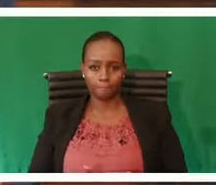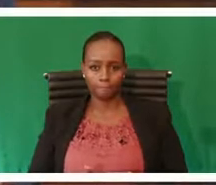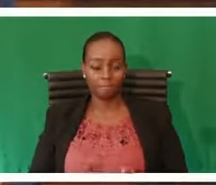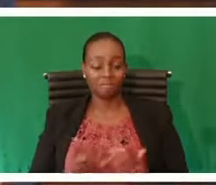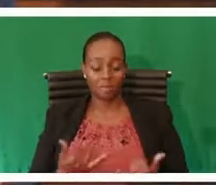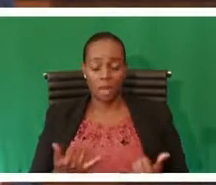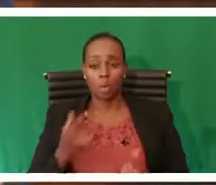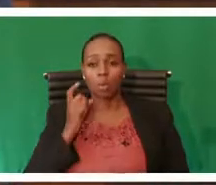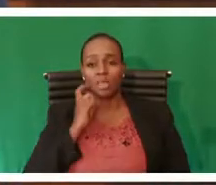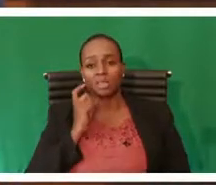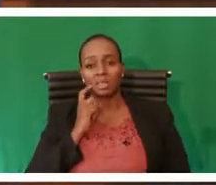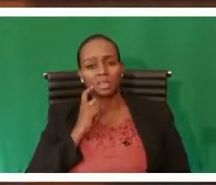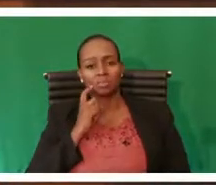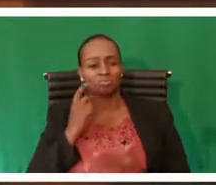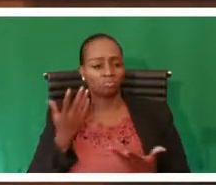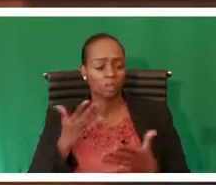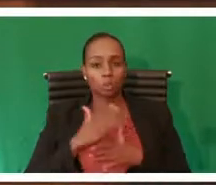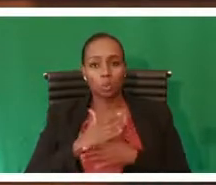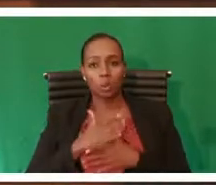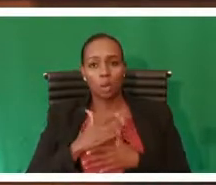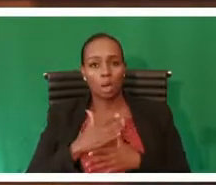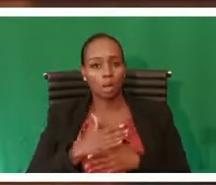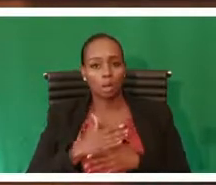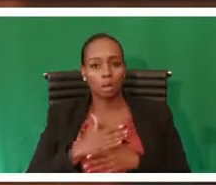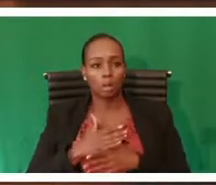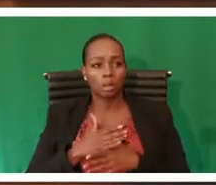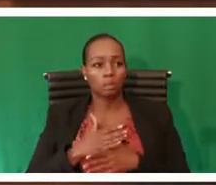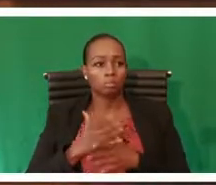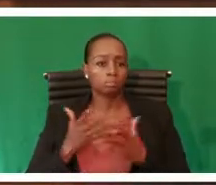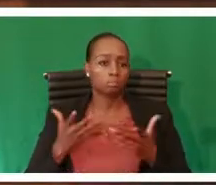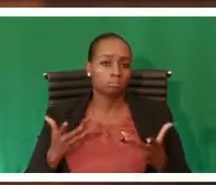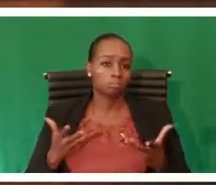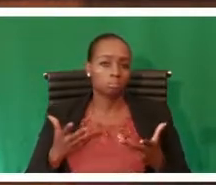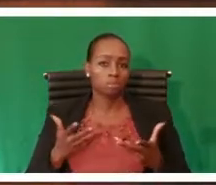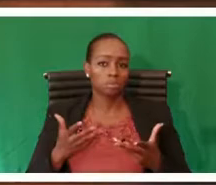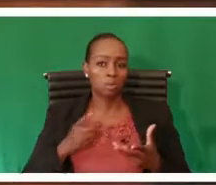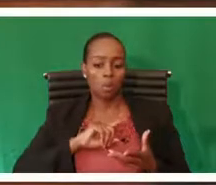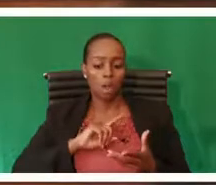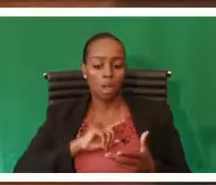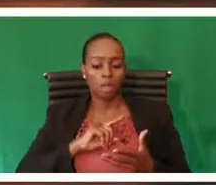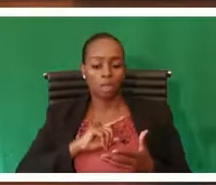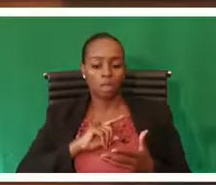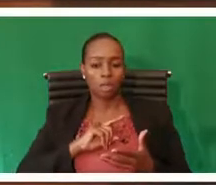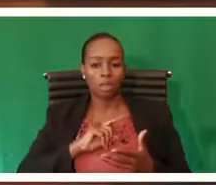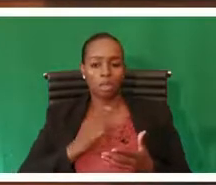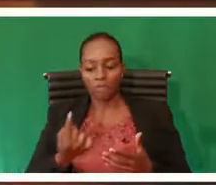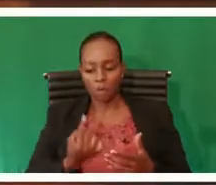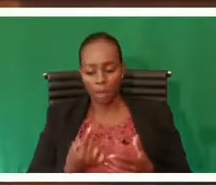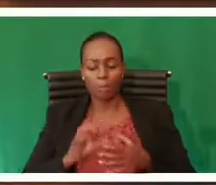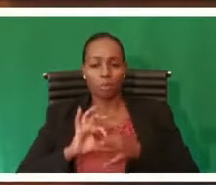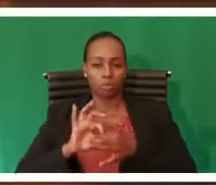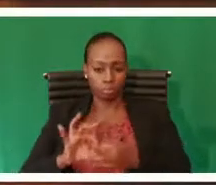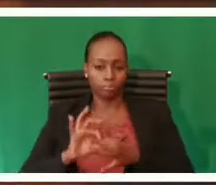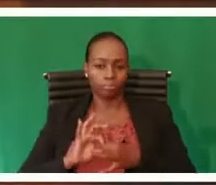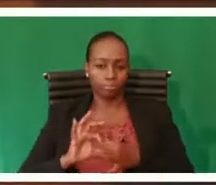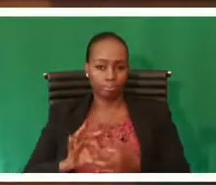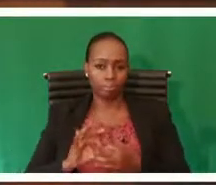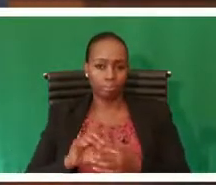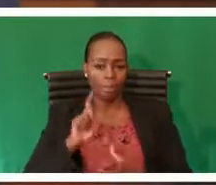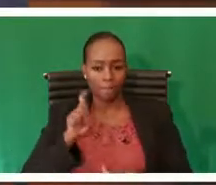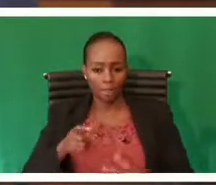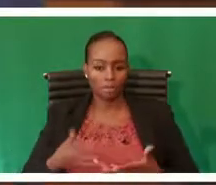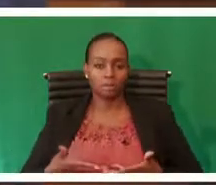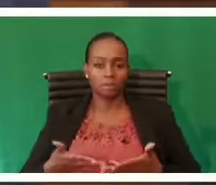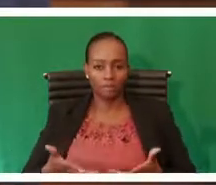for us to work. As I said, it's more of a very interactive service.